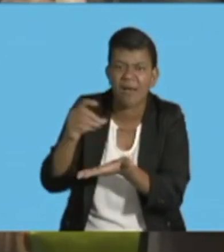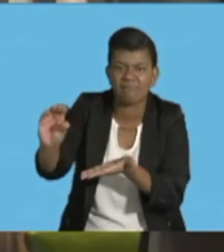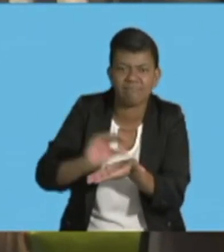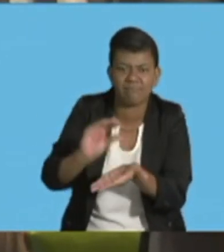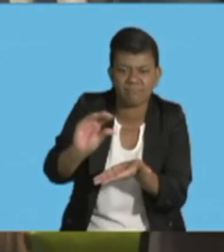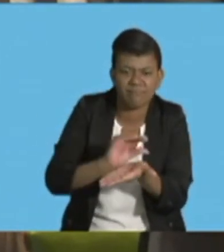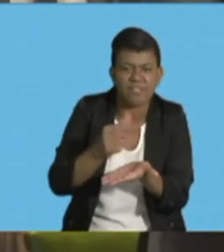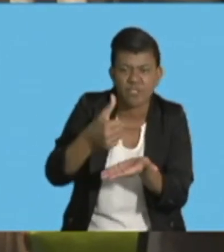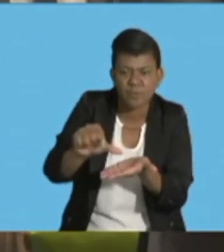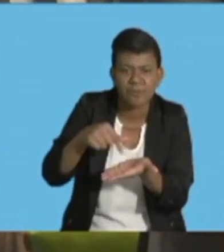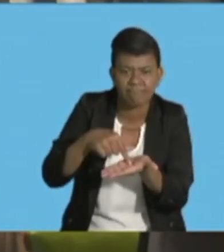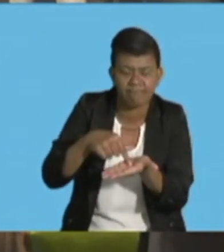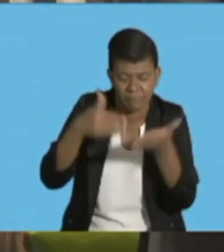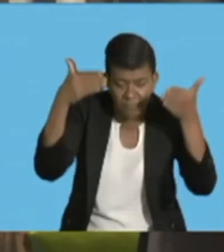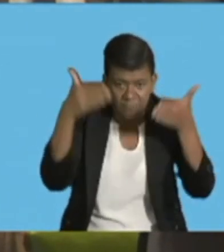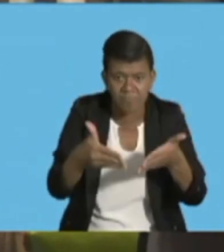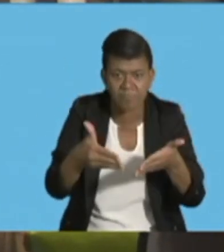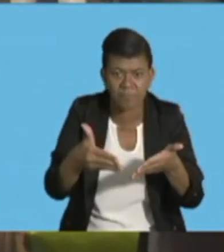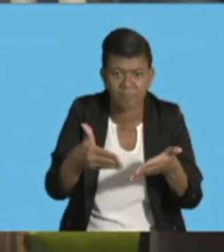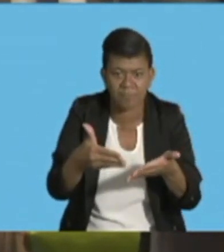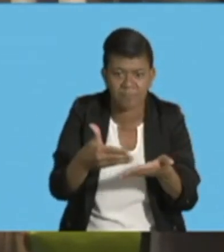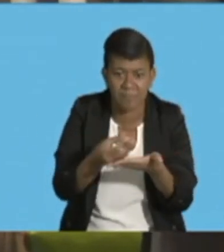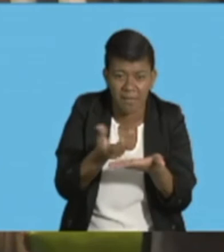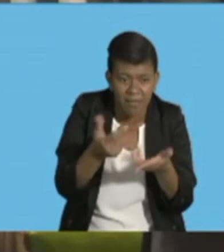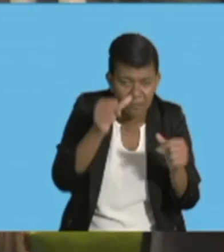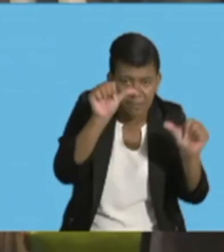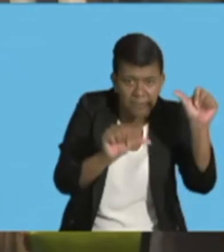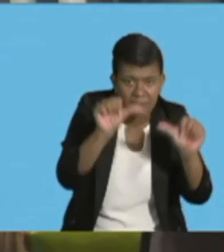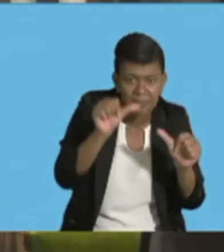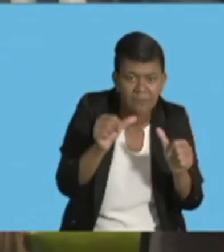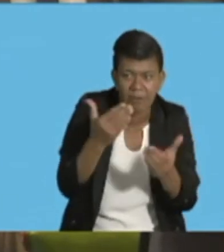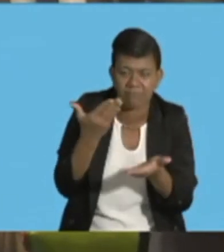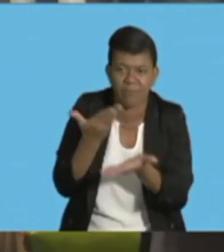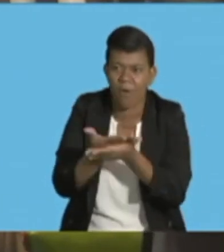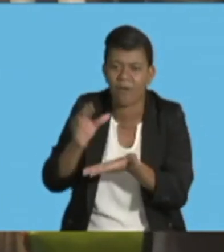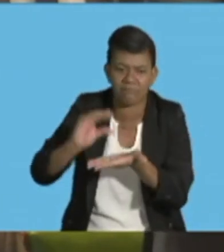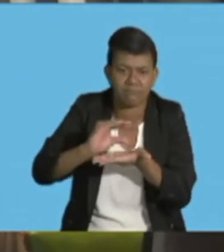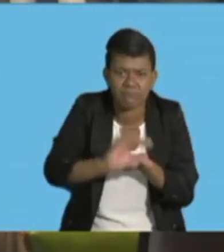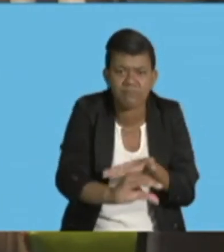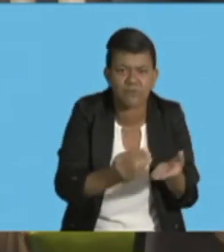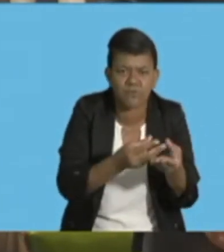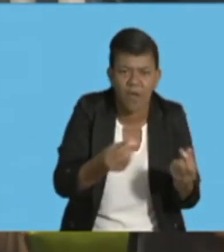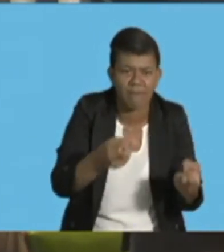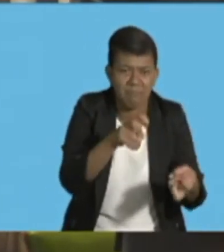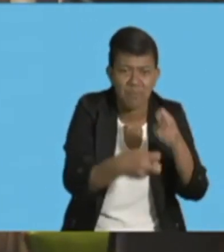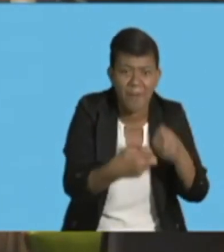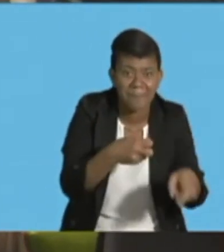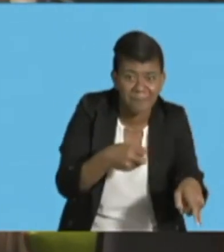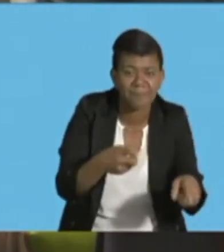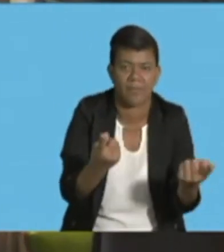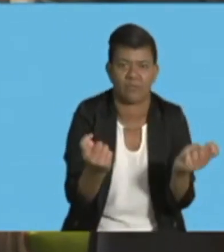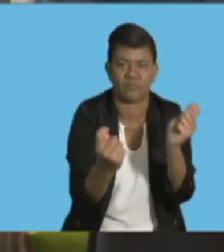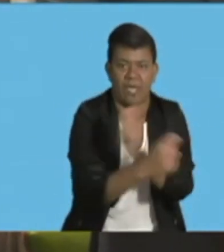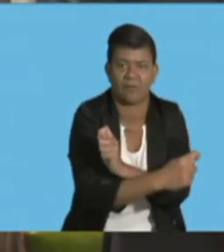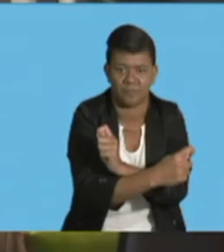as a criteria for assessing concessional financing to address the specific vulnerabilities and the unique financial and institutional capacity